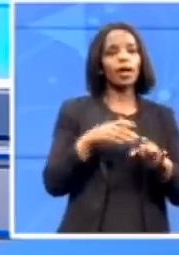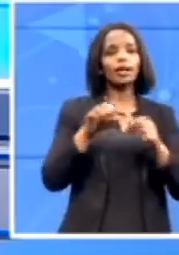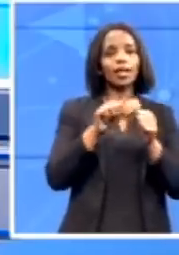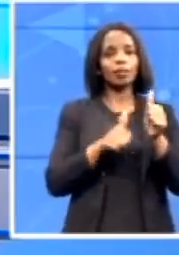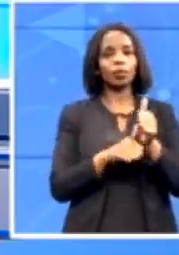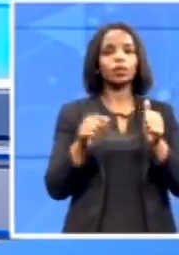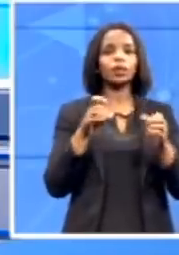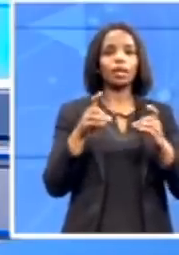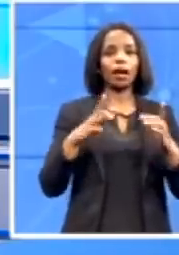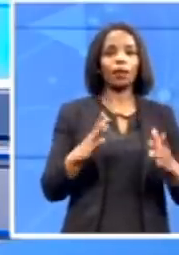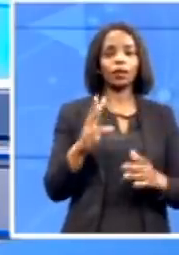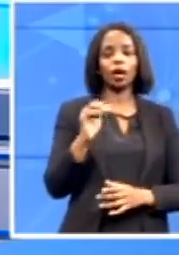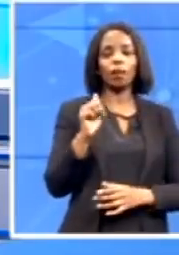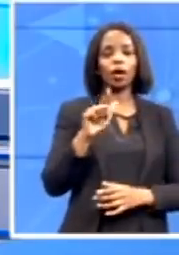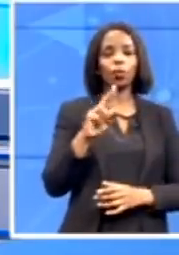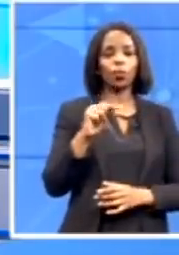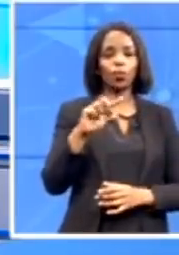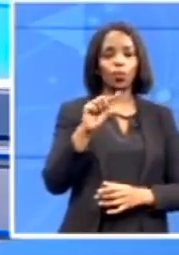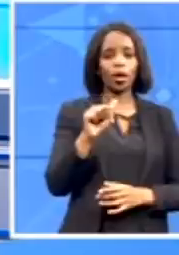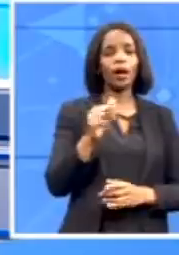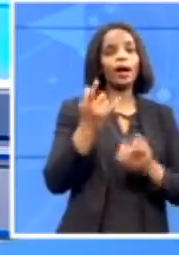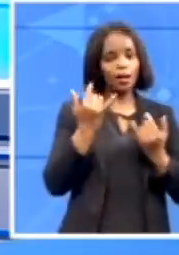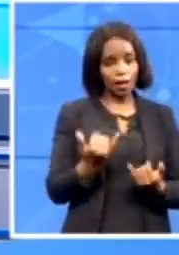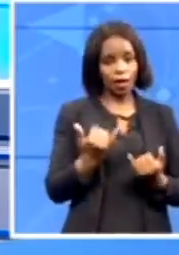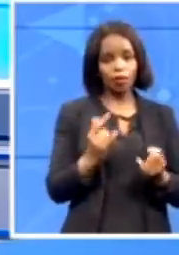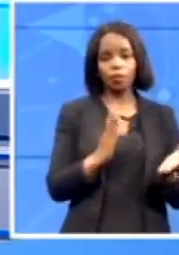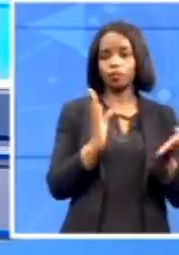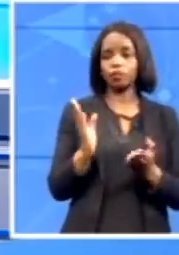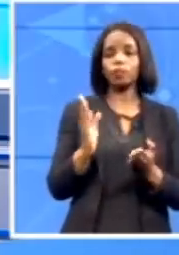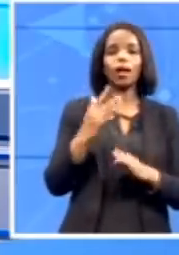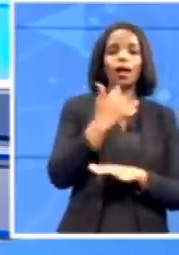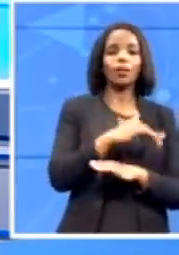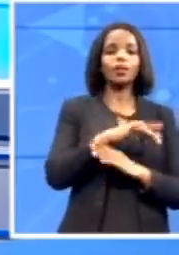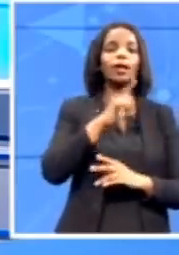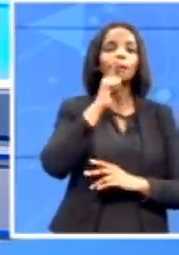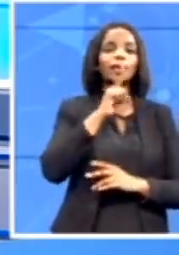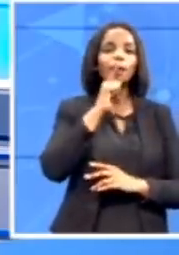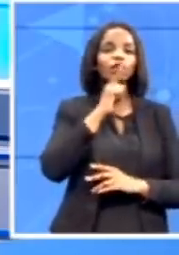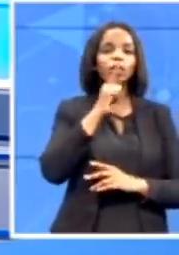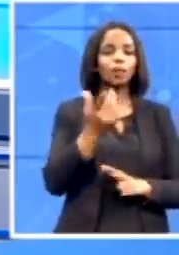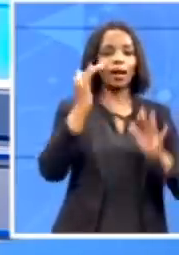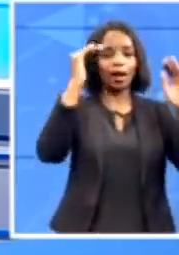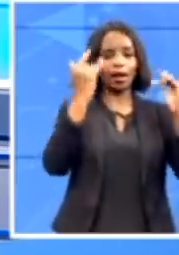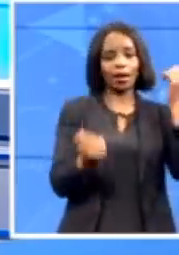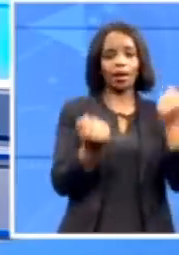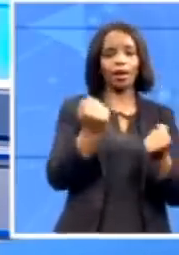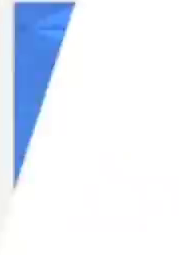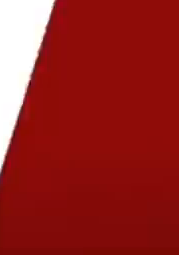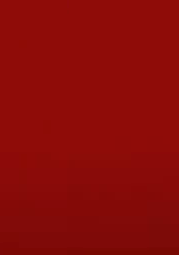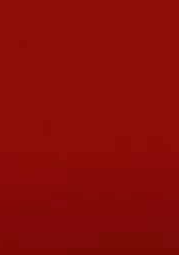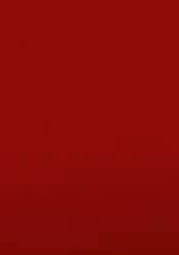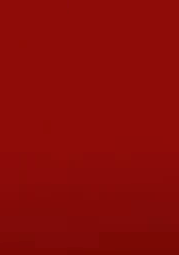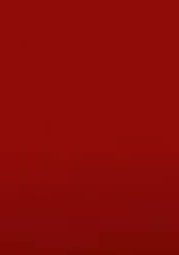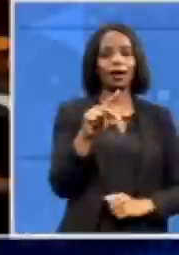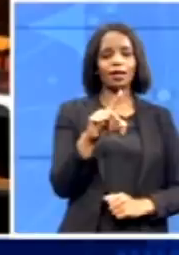Let's take you now to outside the Pietermaritzburg High Court. And Ayanda, what's the latest from your side?